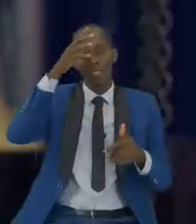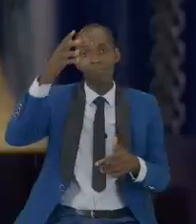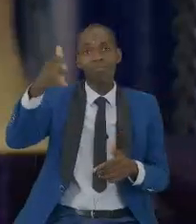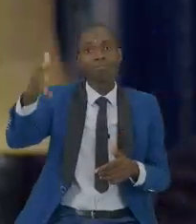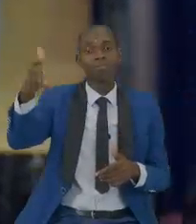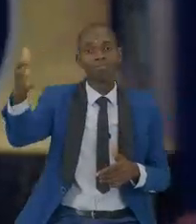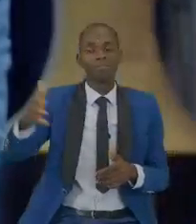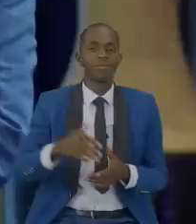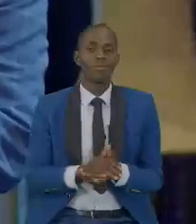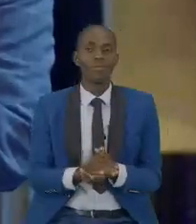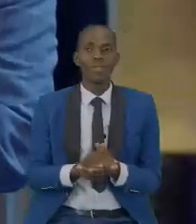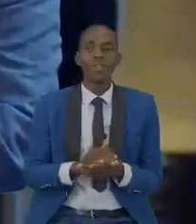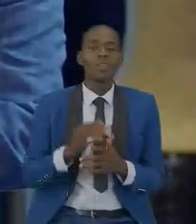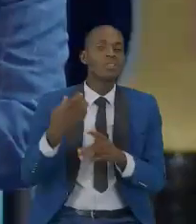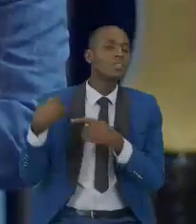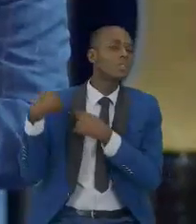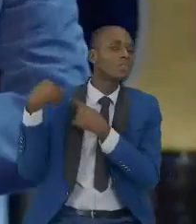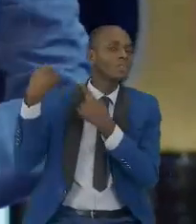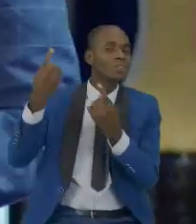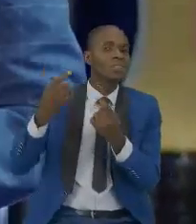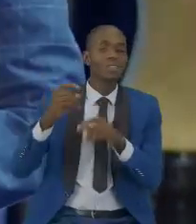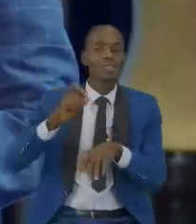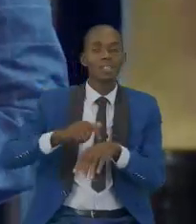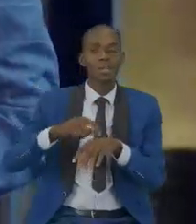great-great-grandfathers, all the way back to Adam.